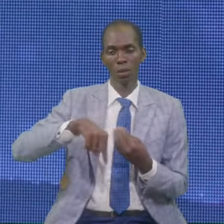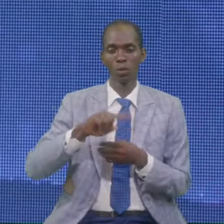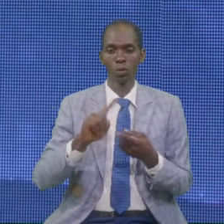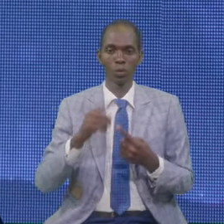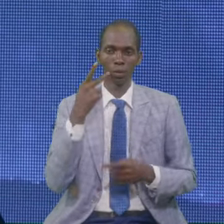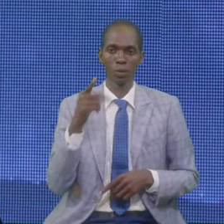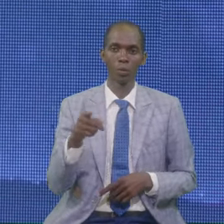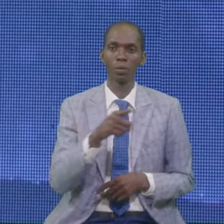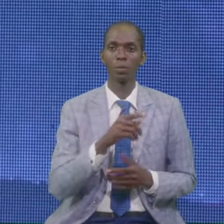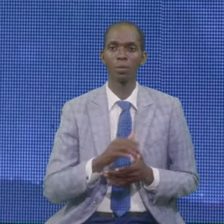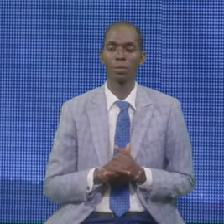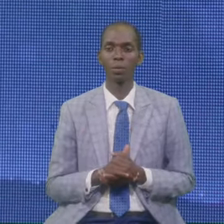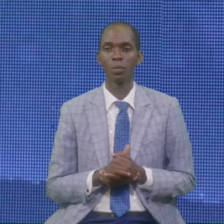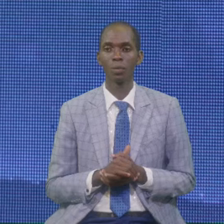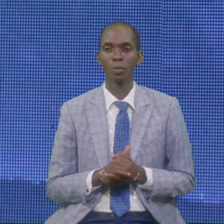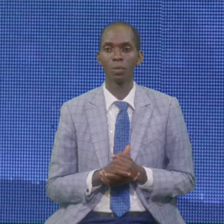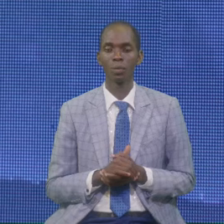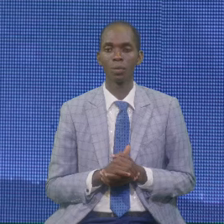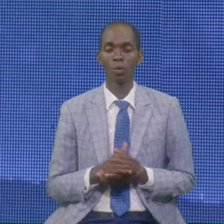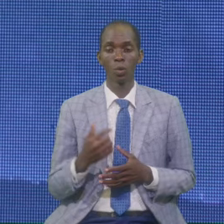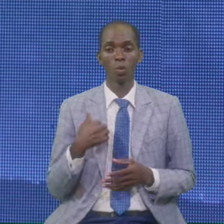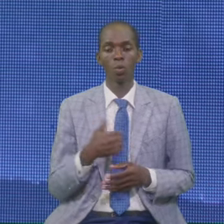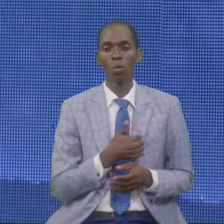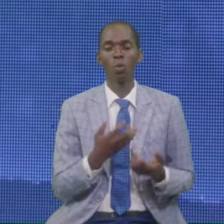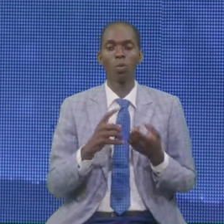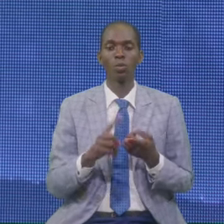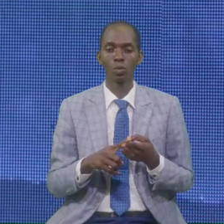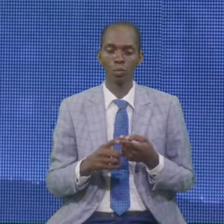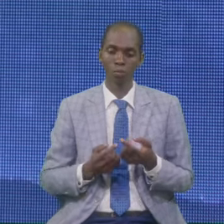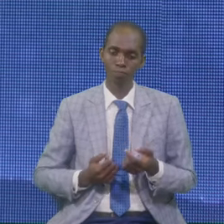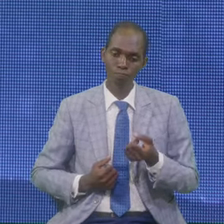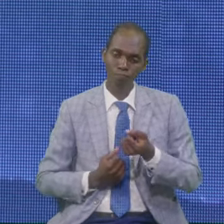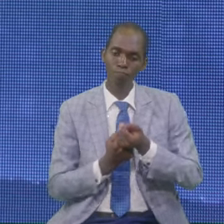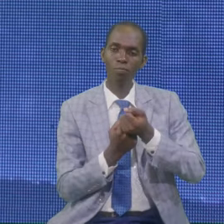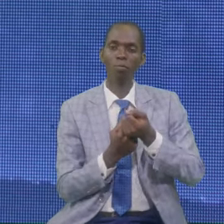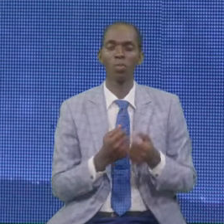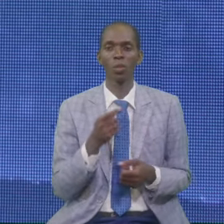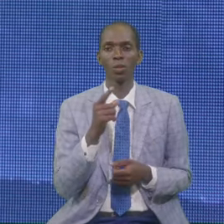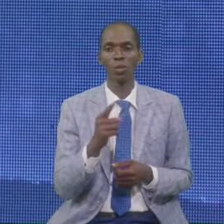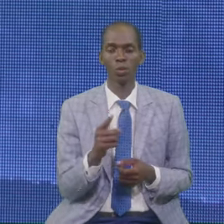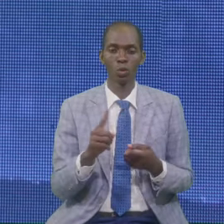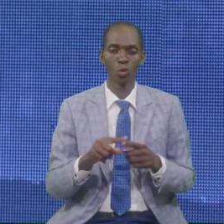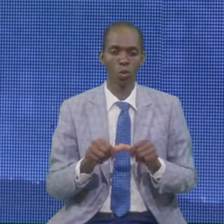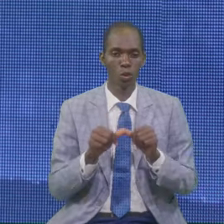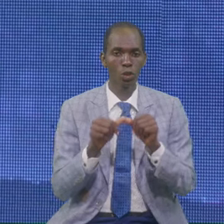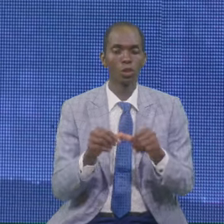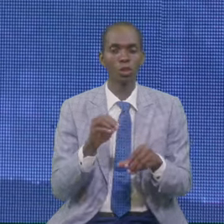We want to see how we can assist you to continue in your newfound faith.